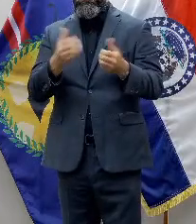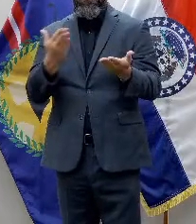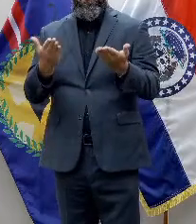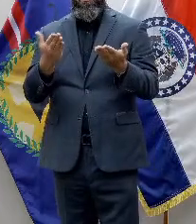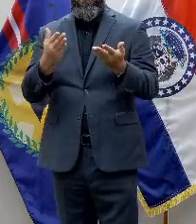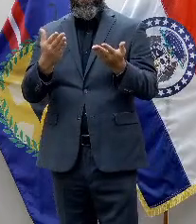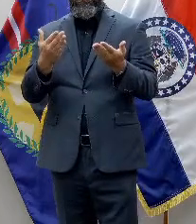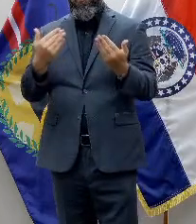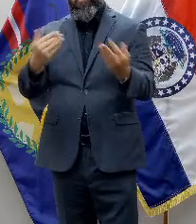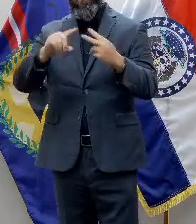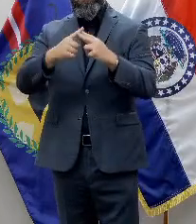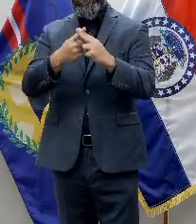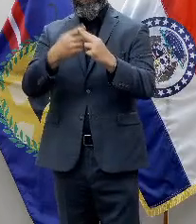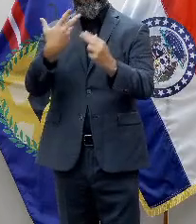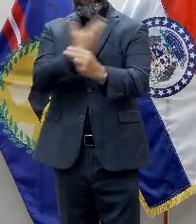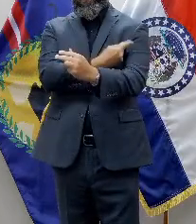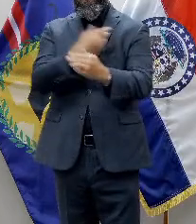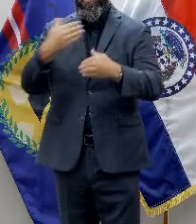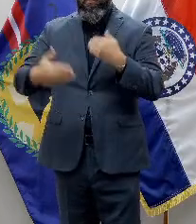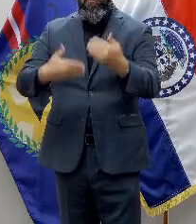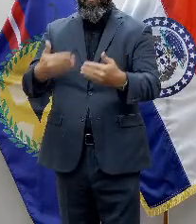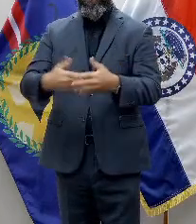to initiate your vaccination process.